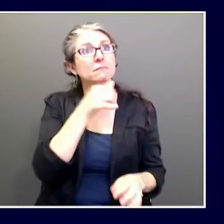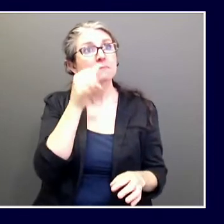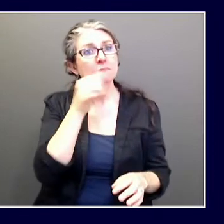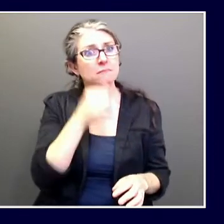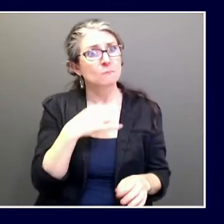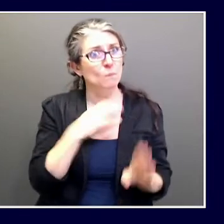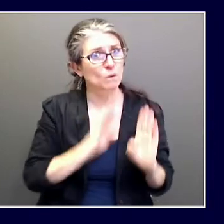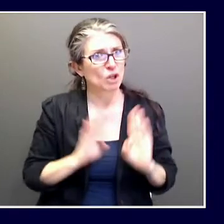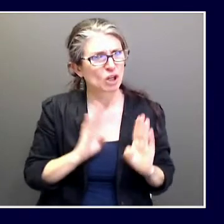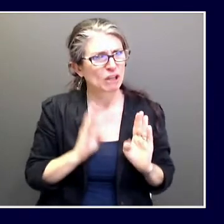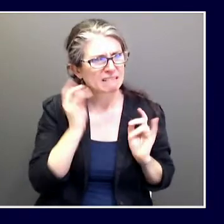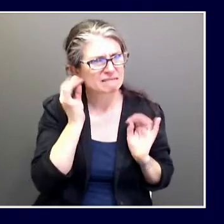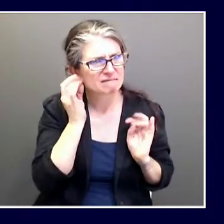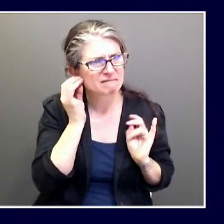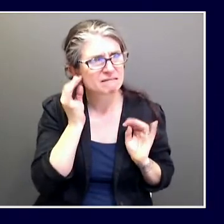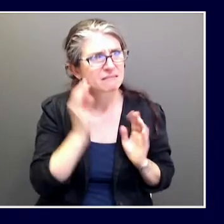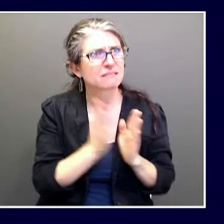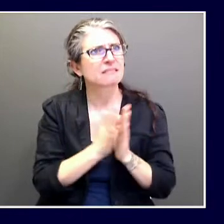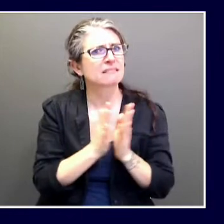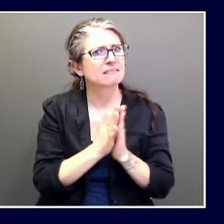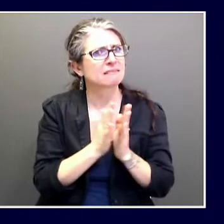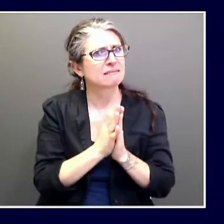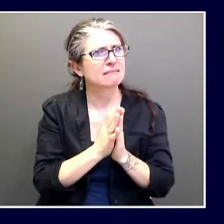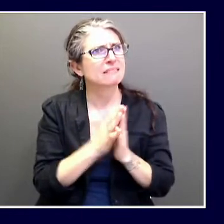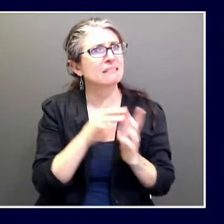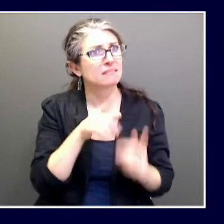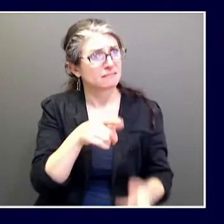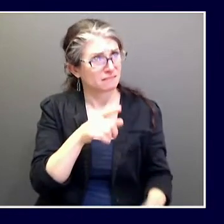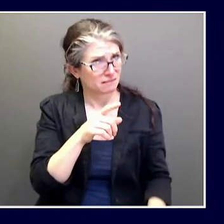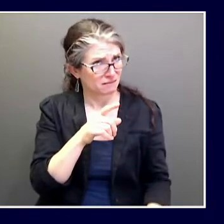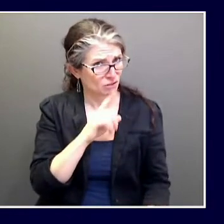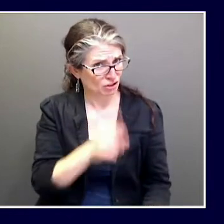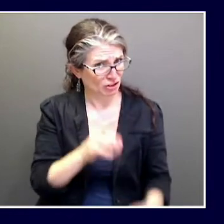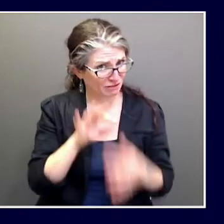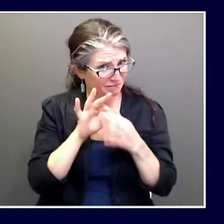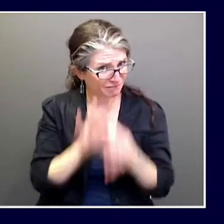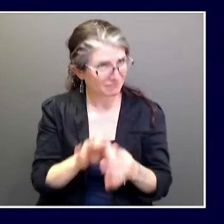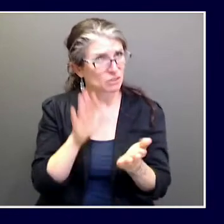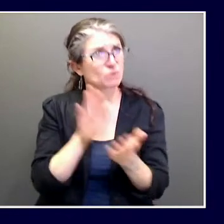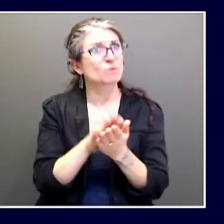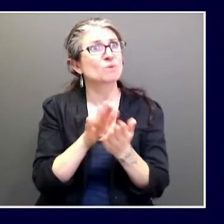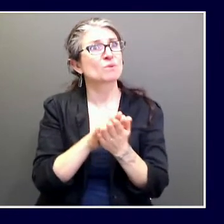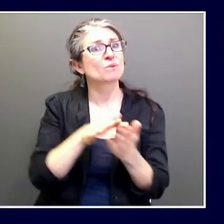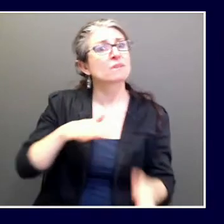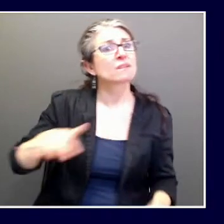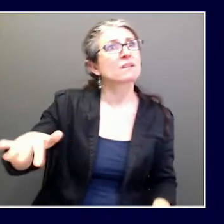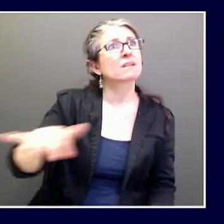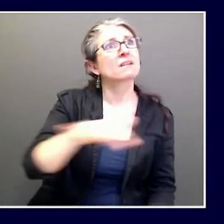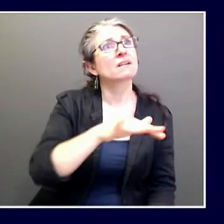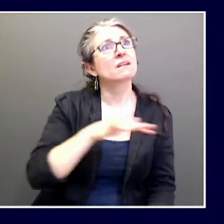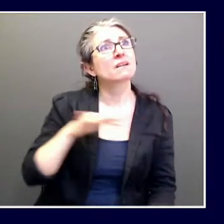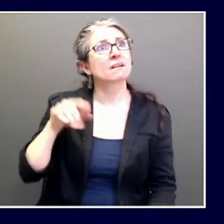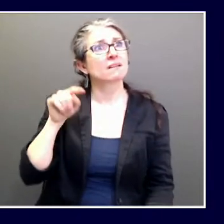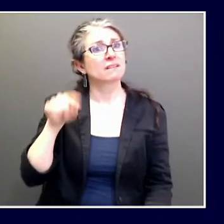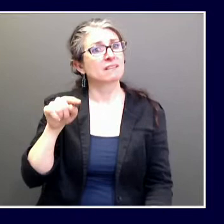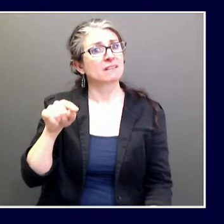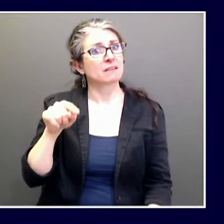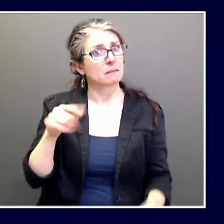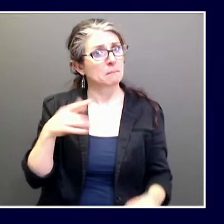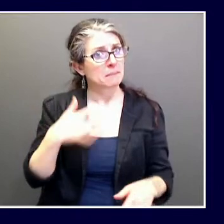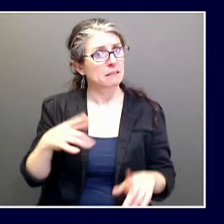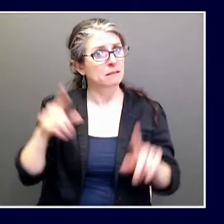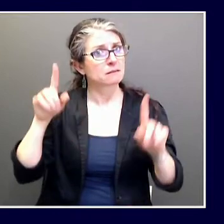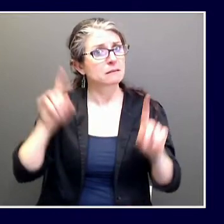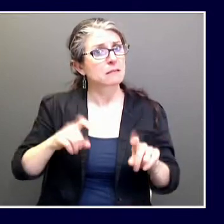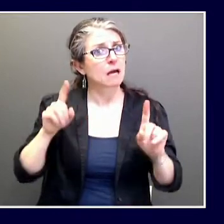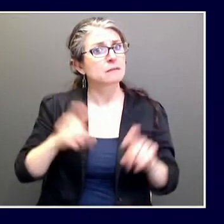the percentage of those cases that come from schools that participate in pooled testing, but would you overall say that